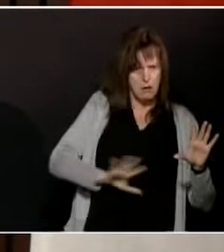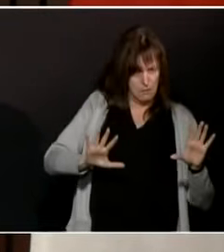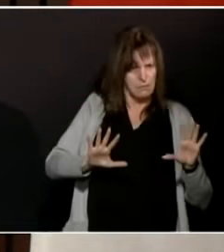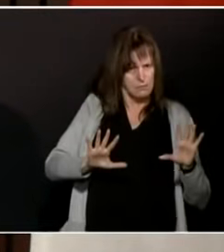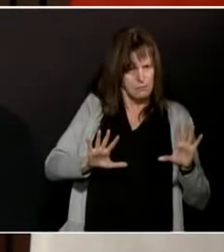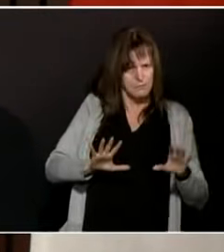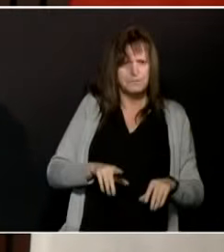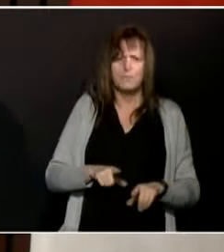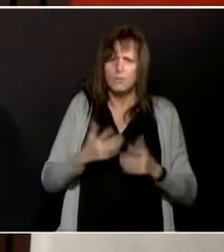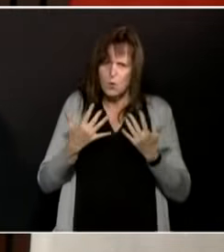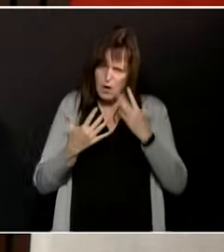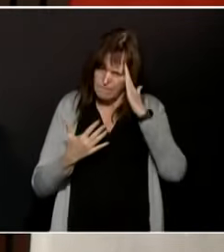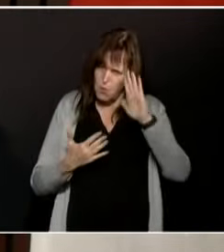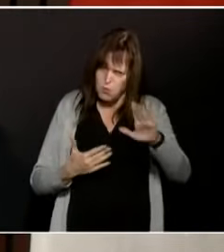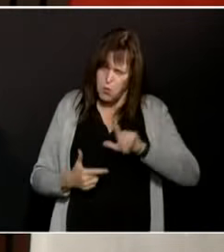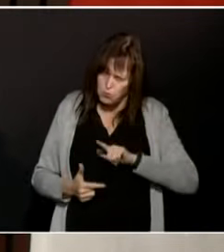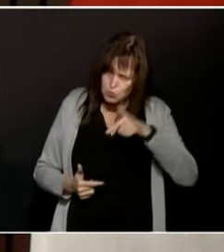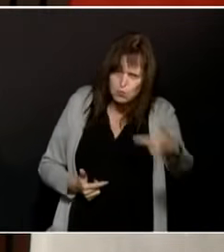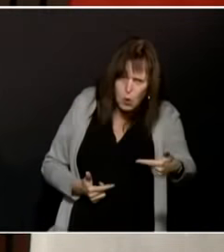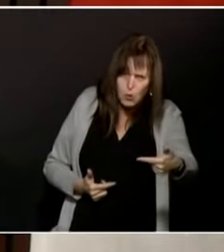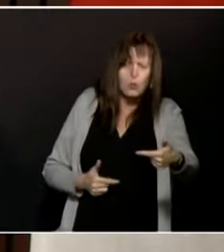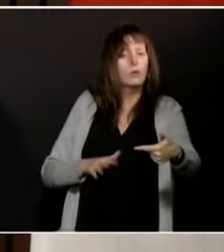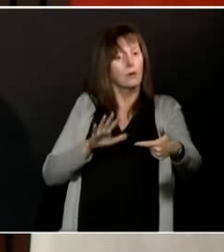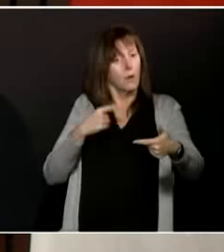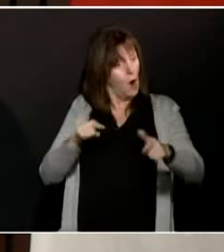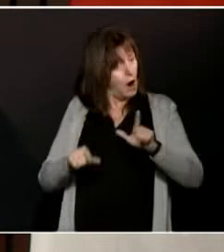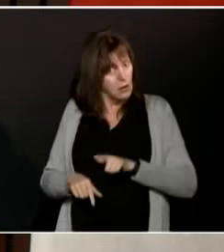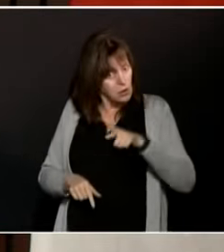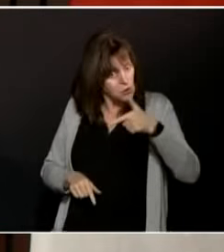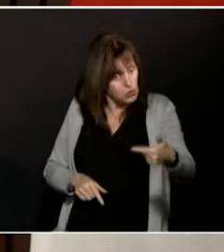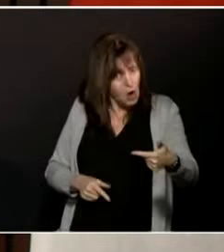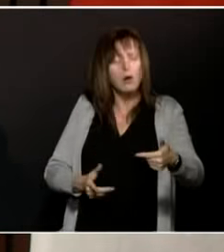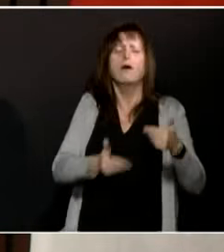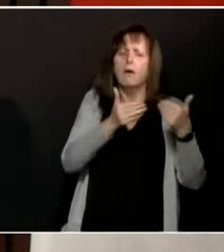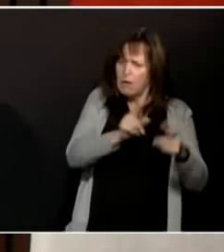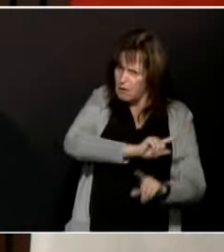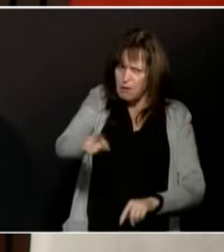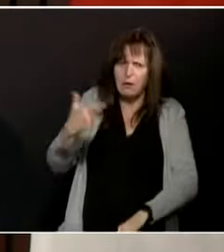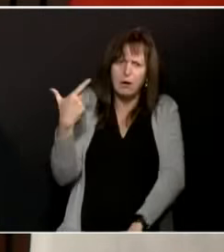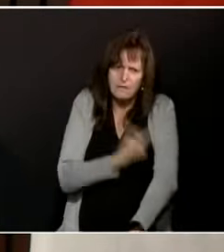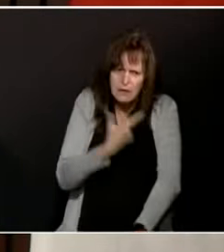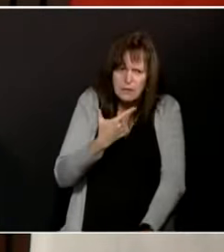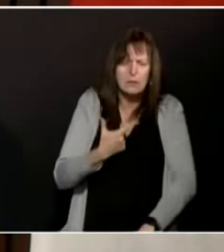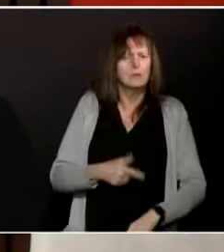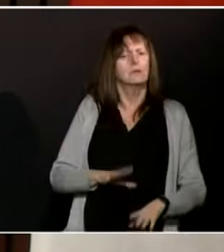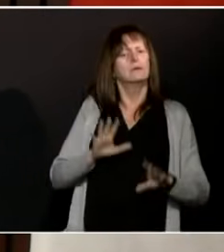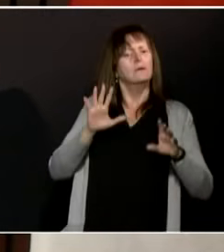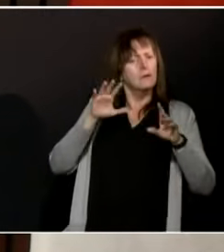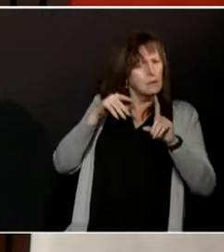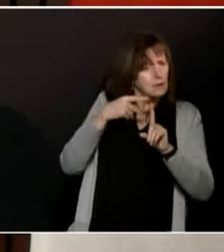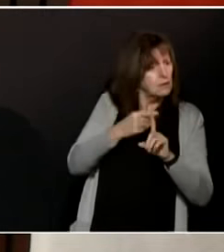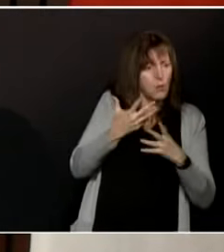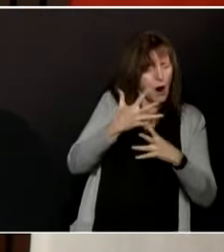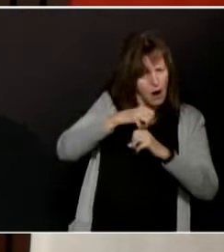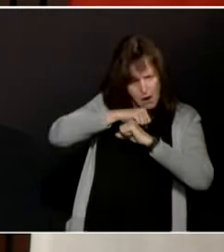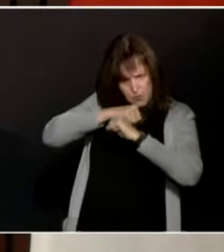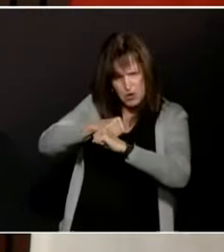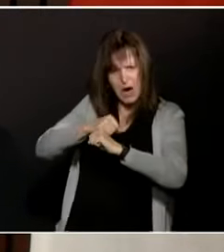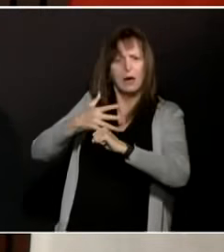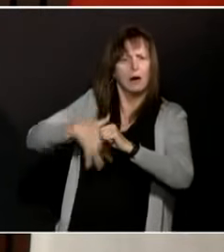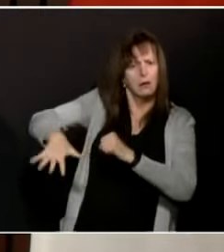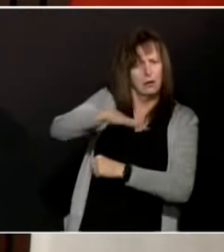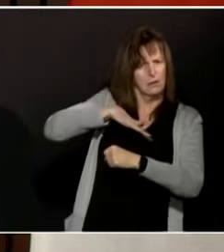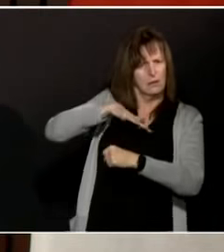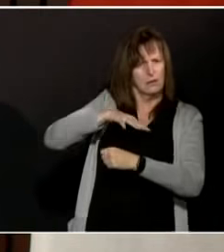please get vaccinated. The vaccine protects you, and it protects the people around you. And the faster we get the third wave tamped down,